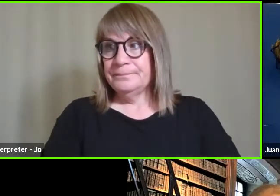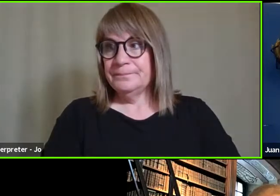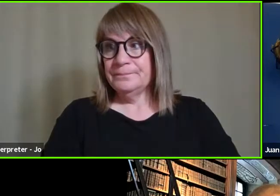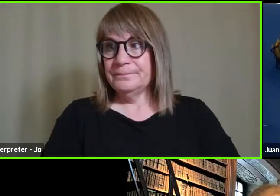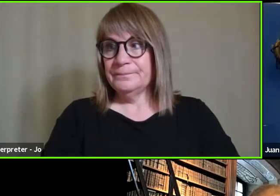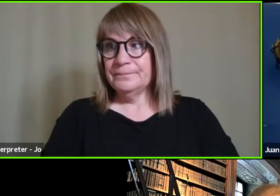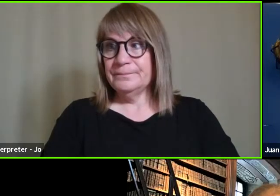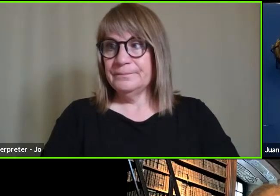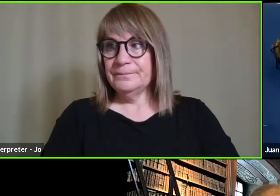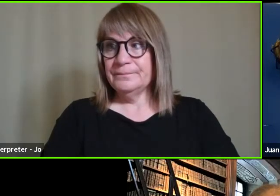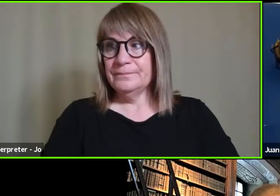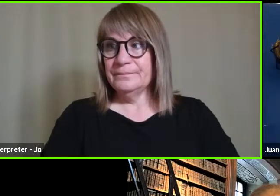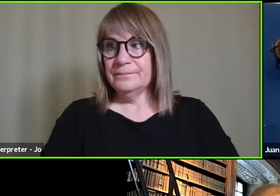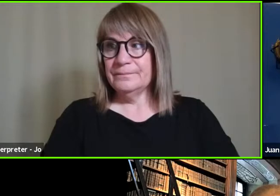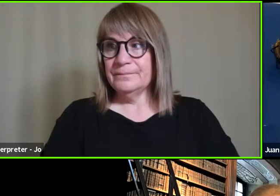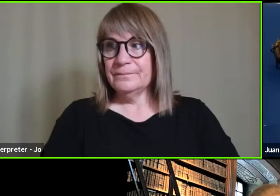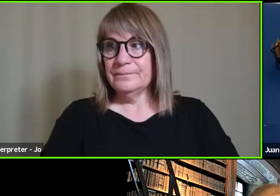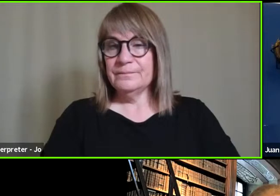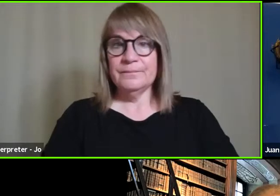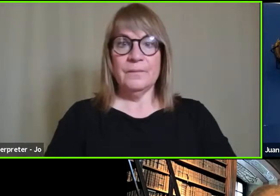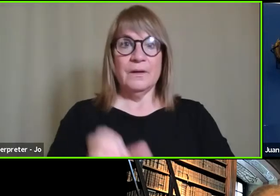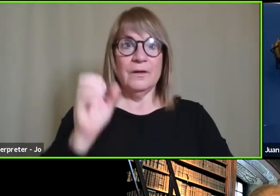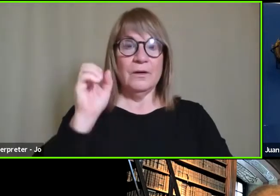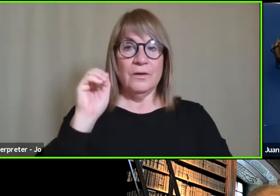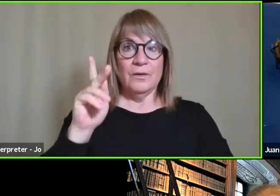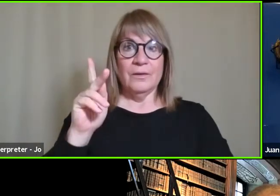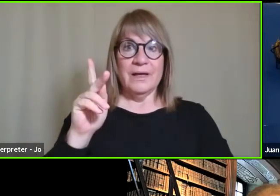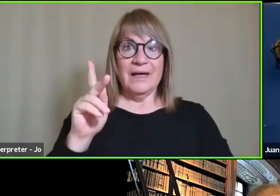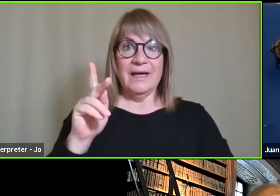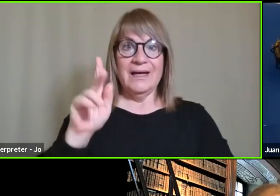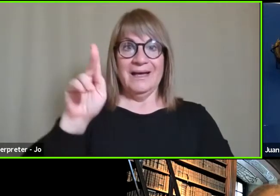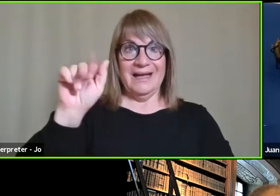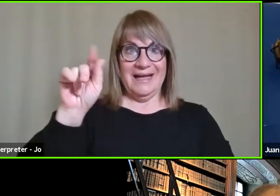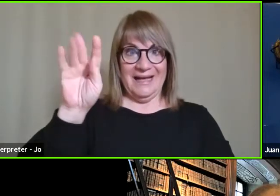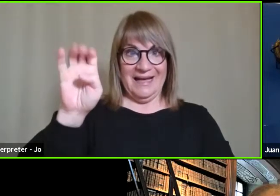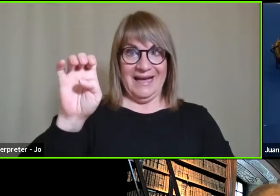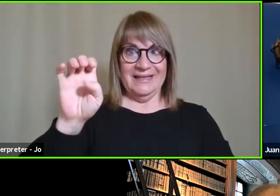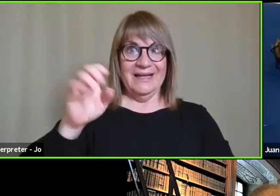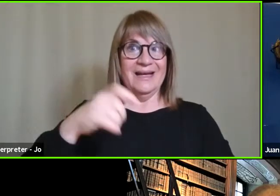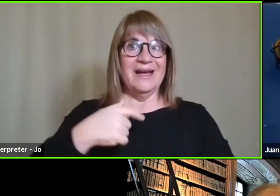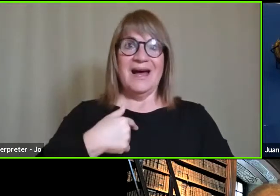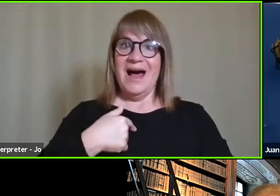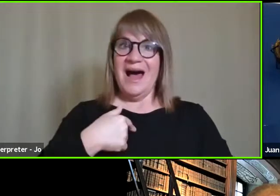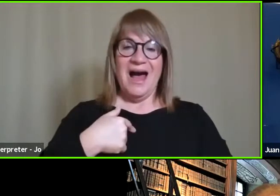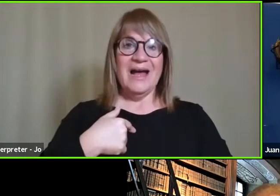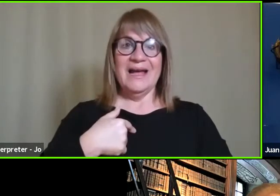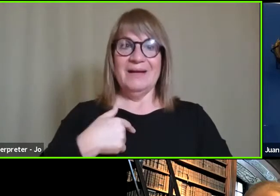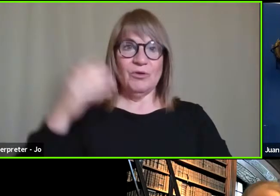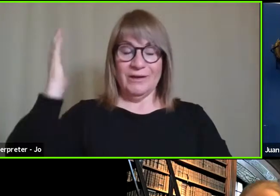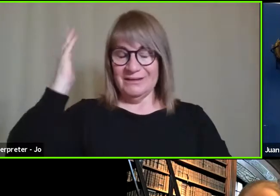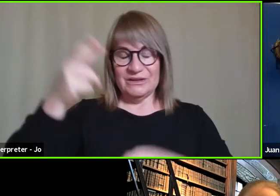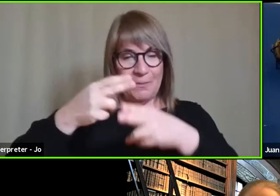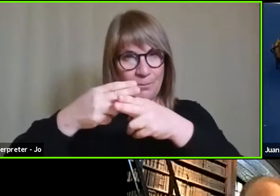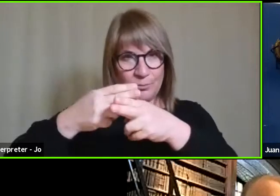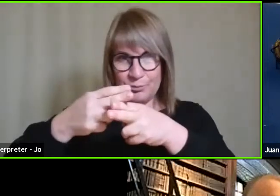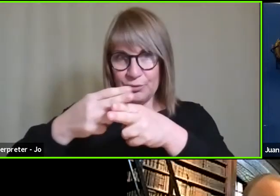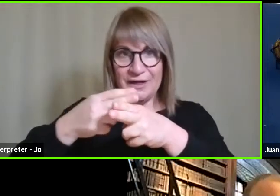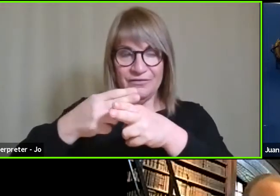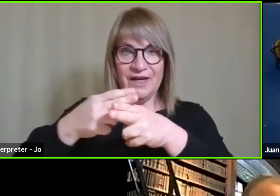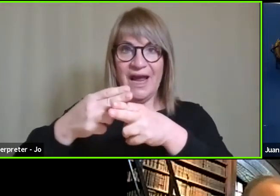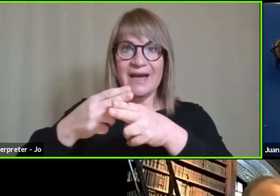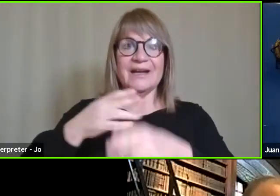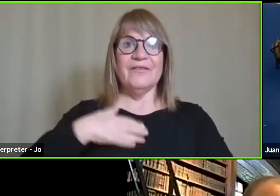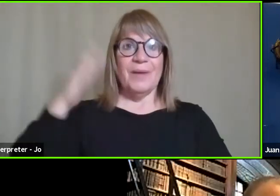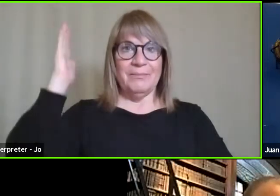all right um i am going to give a very very abbreviated version of my talk